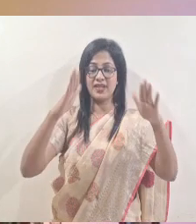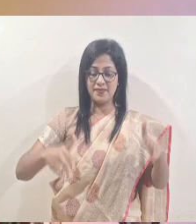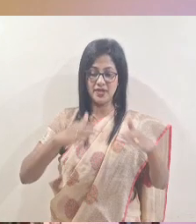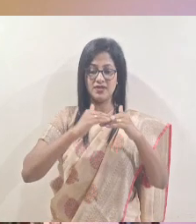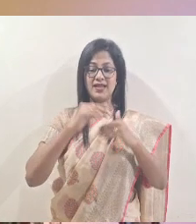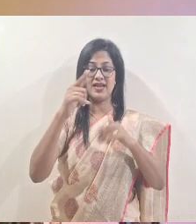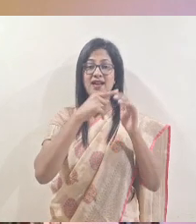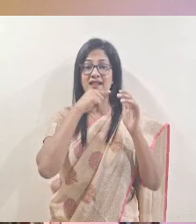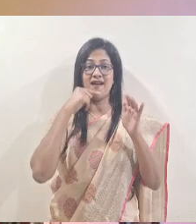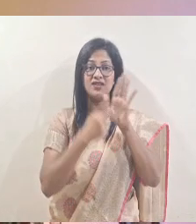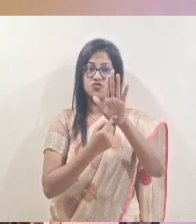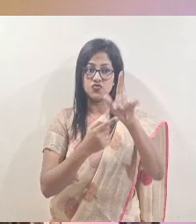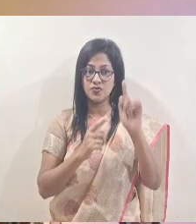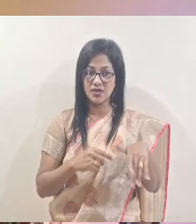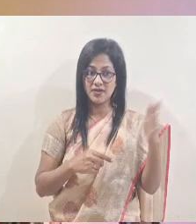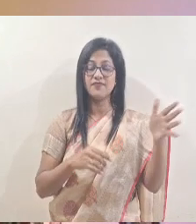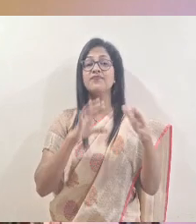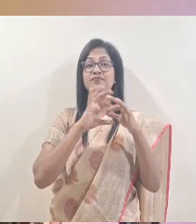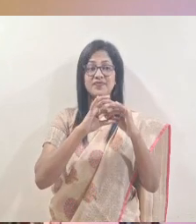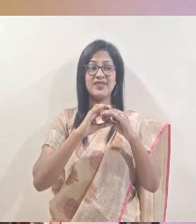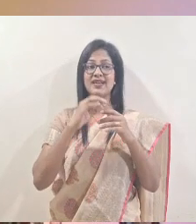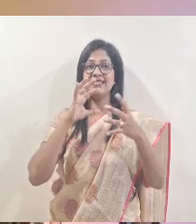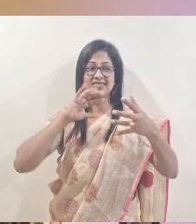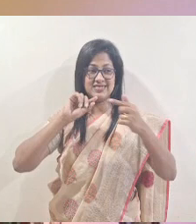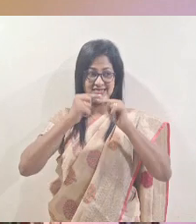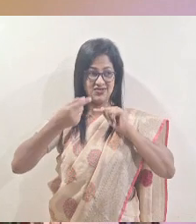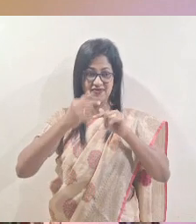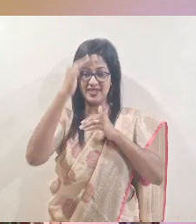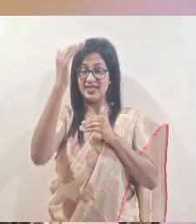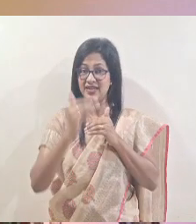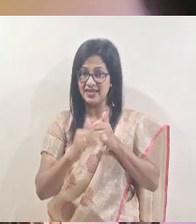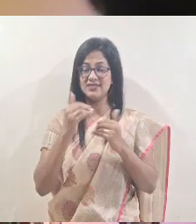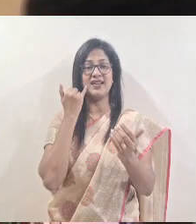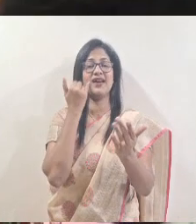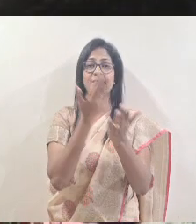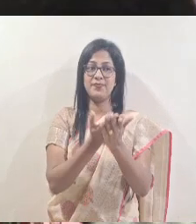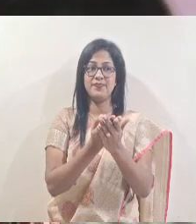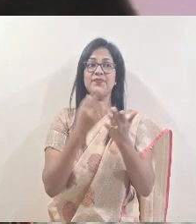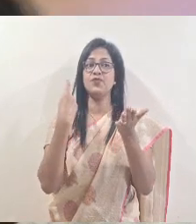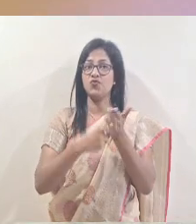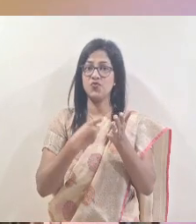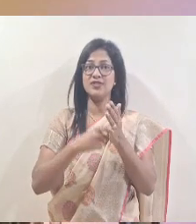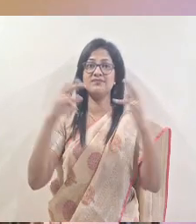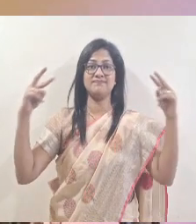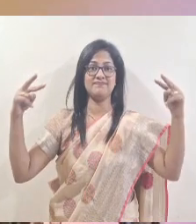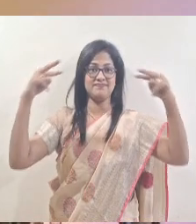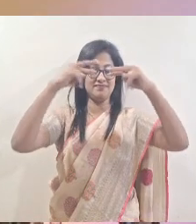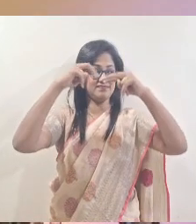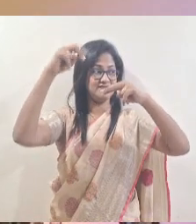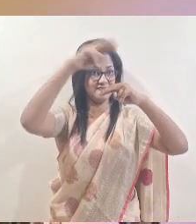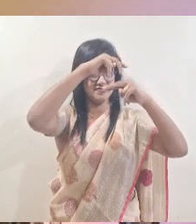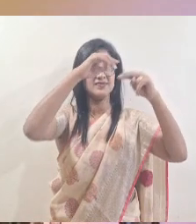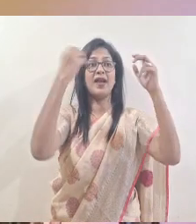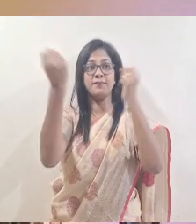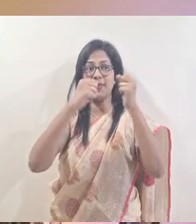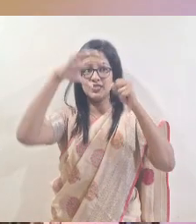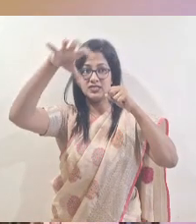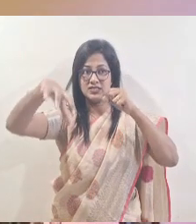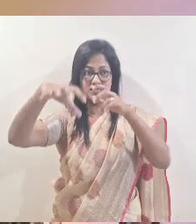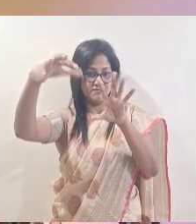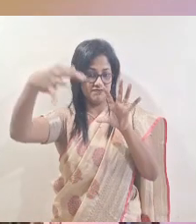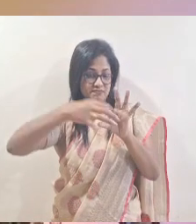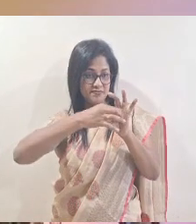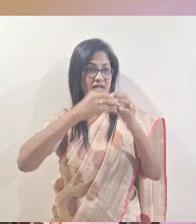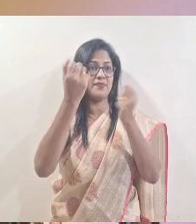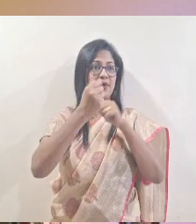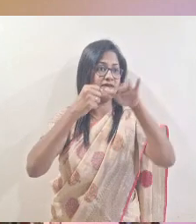crossings indicated in red. And in order to reduce conflicts, we recommend the provision of skywalks linking the bus terminus